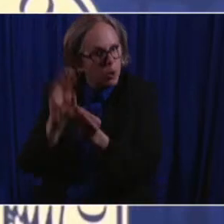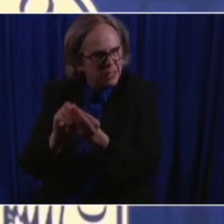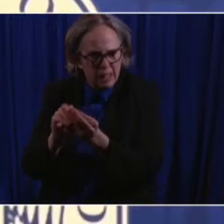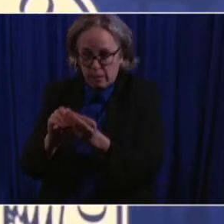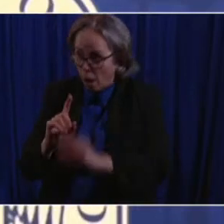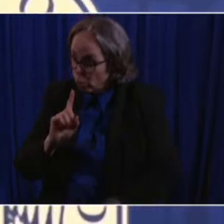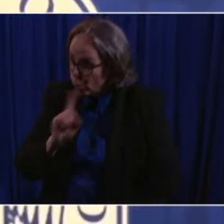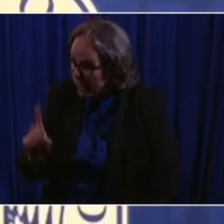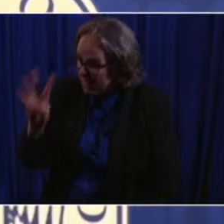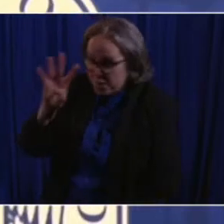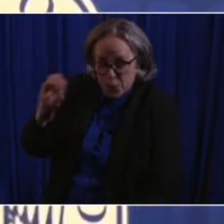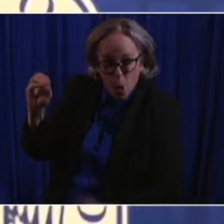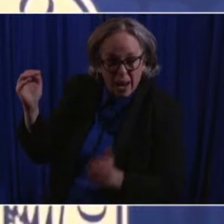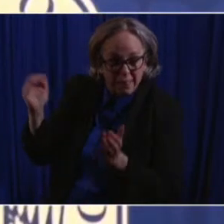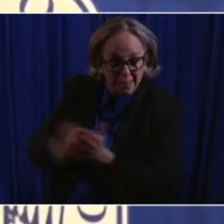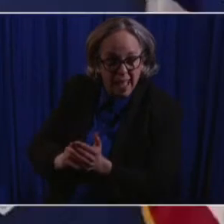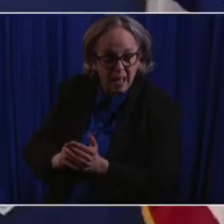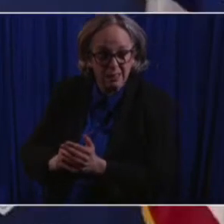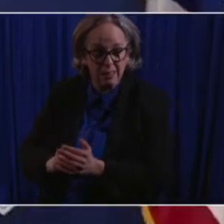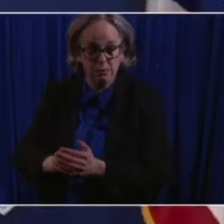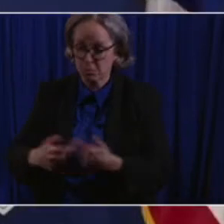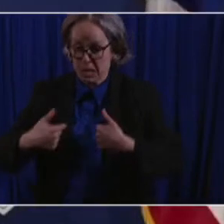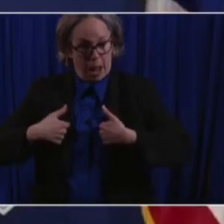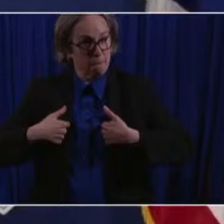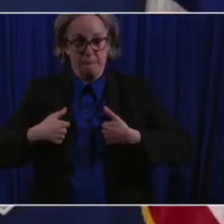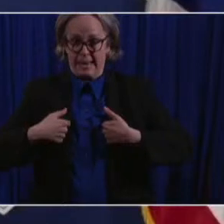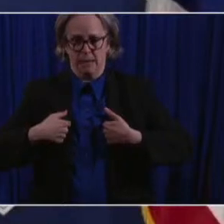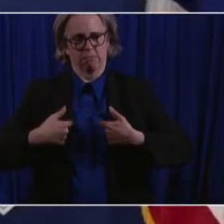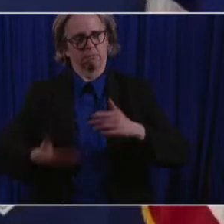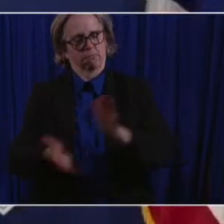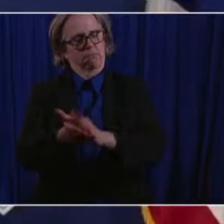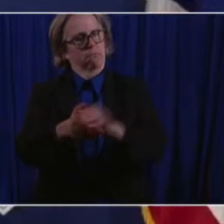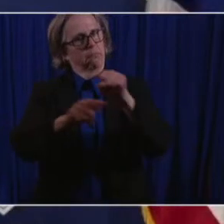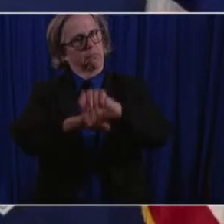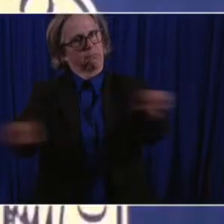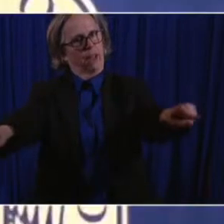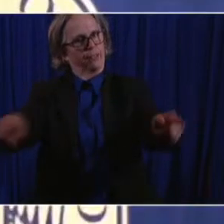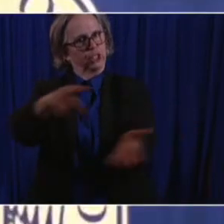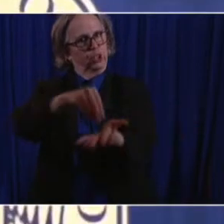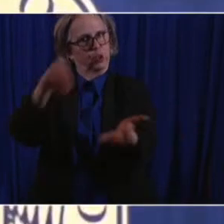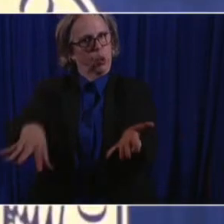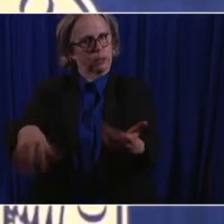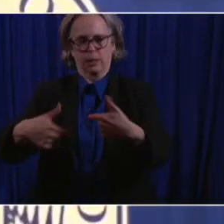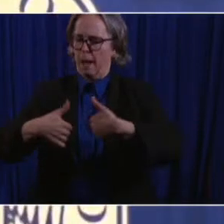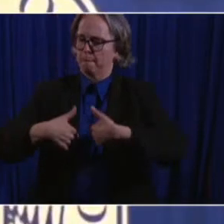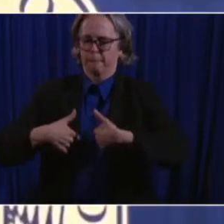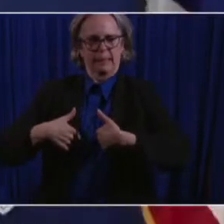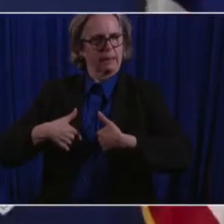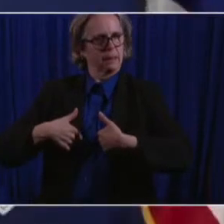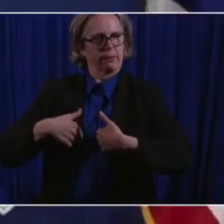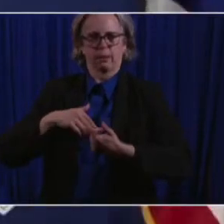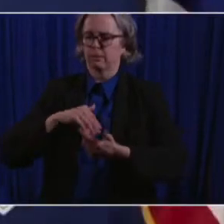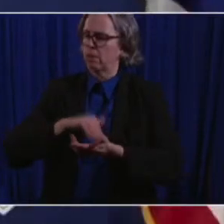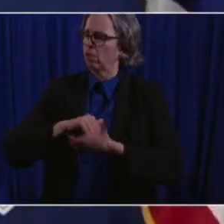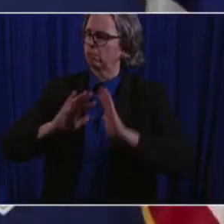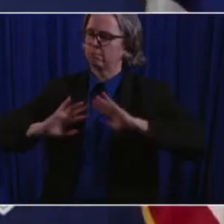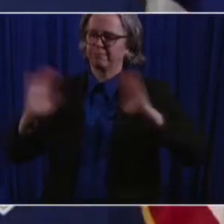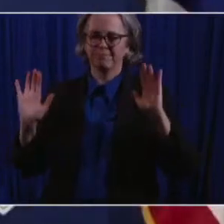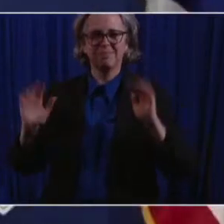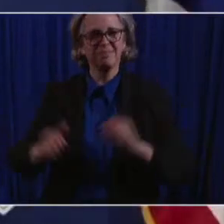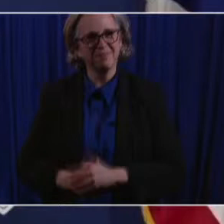to the students. They're wonderful. Thank you for having me. Thank them, too. Okay. We appreciate it. Thank you very